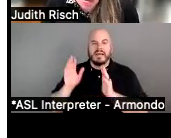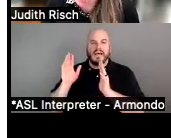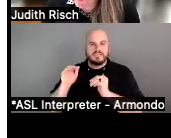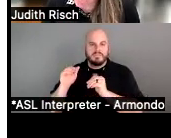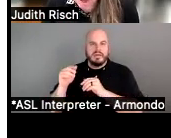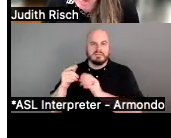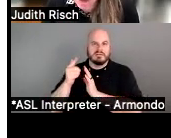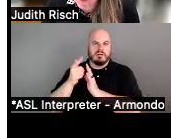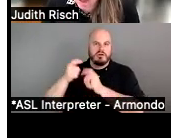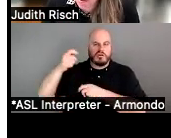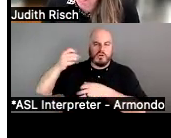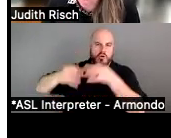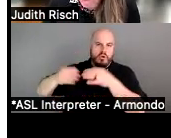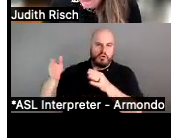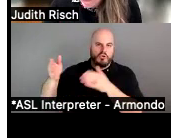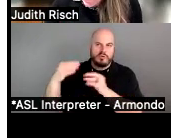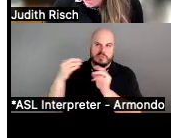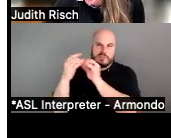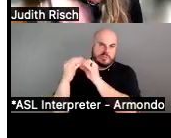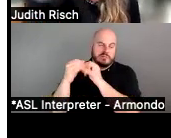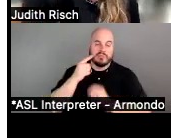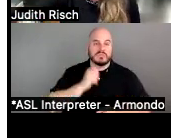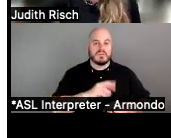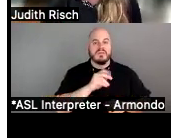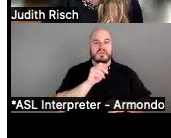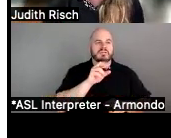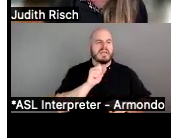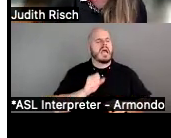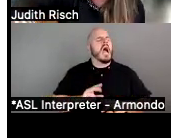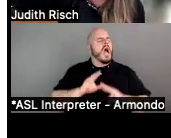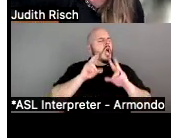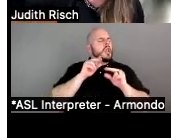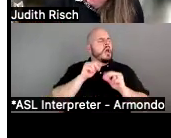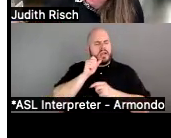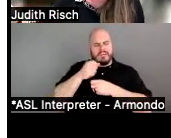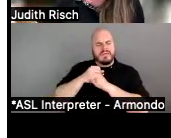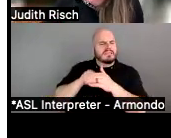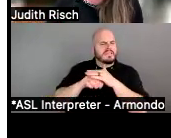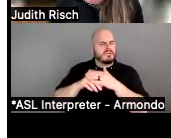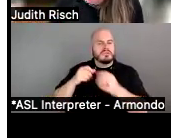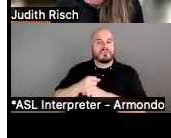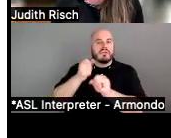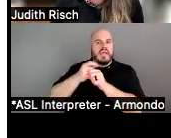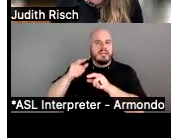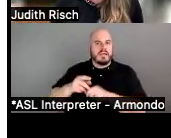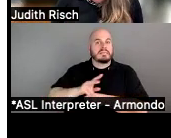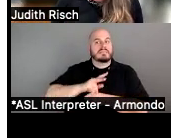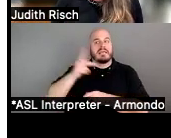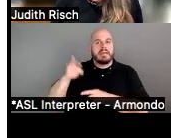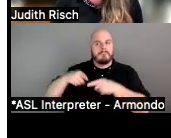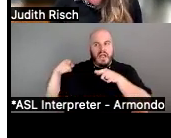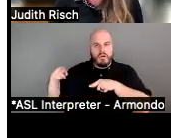there are a whole lot of vendors out there who are like, yeah, we're not going to make this accessible. We'll just create a whole other parallel